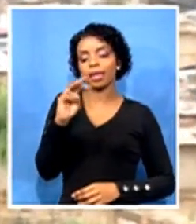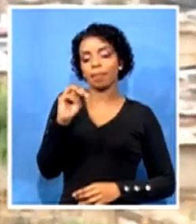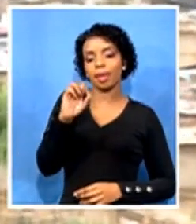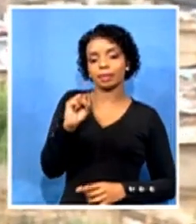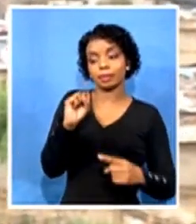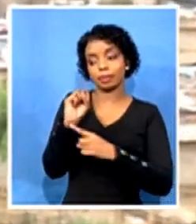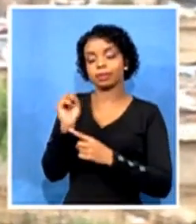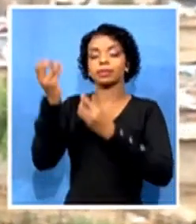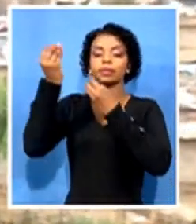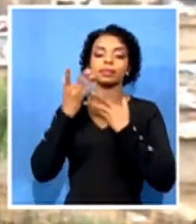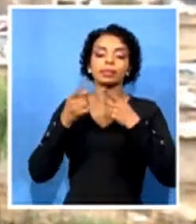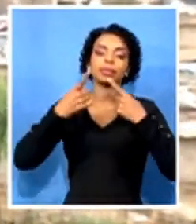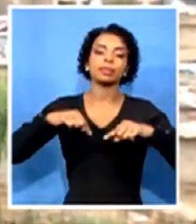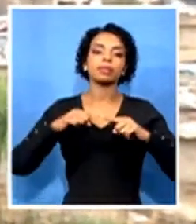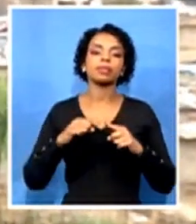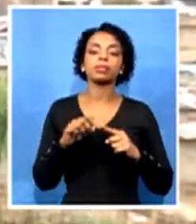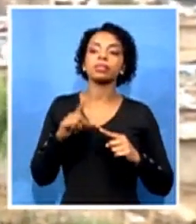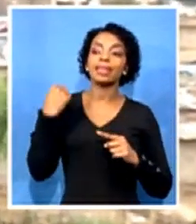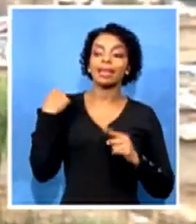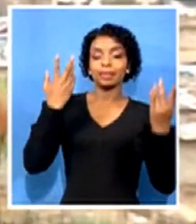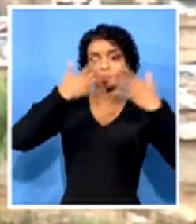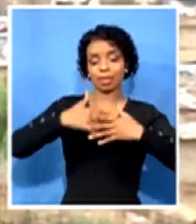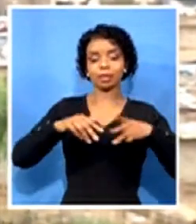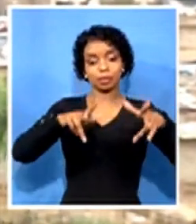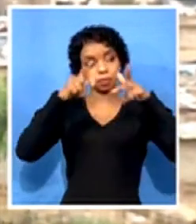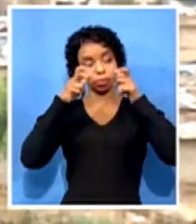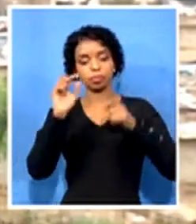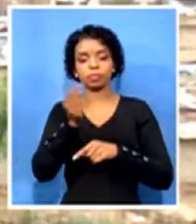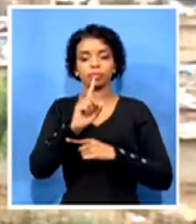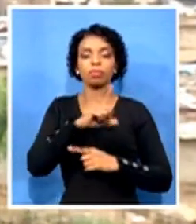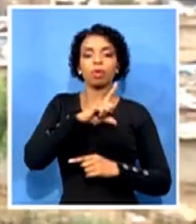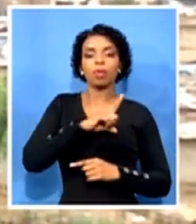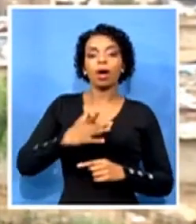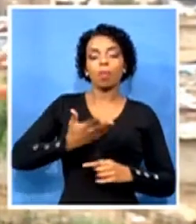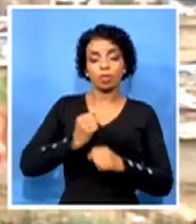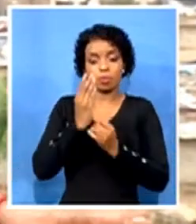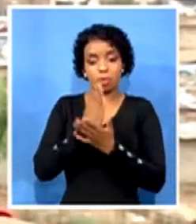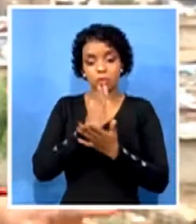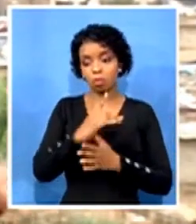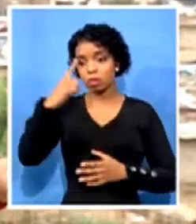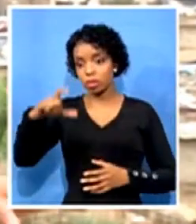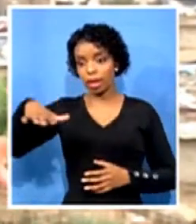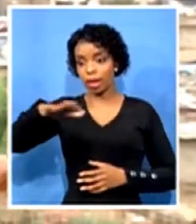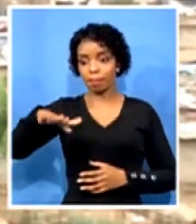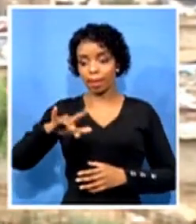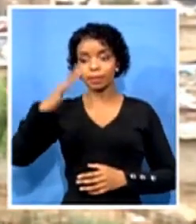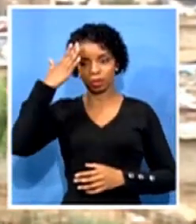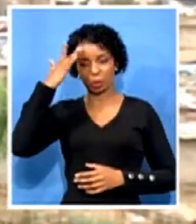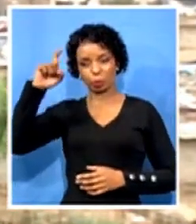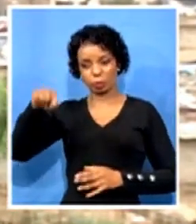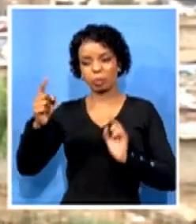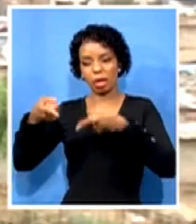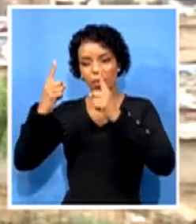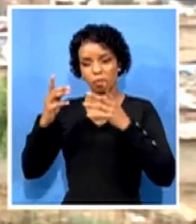last night and making sure that they check the hotspots areas in Soweto, here in Alex, in Diepsloot, and also in various